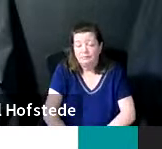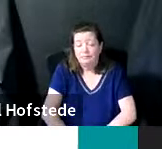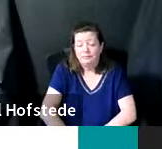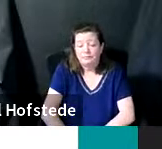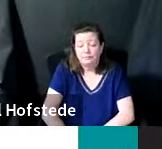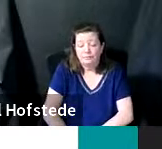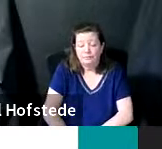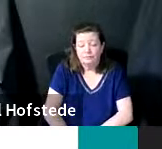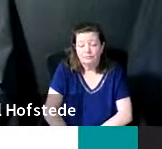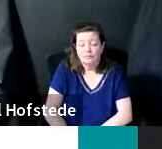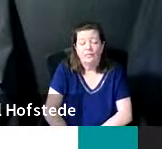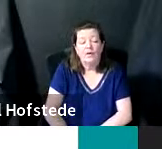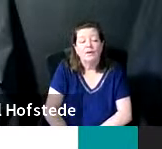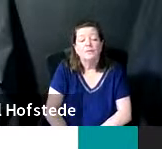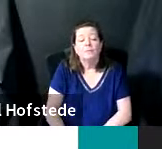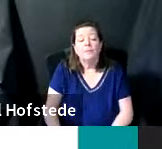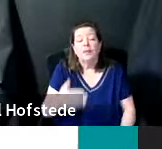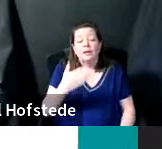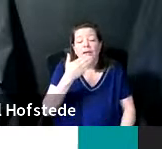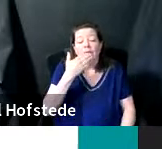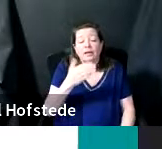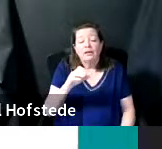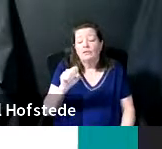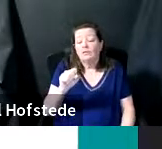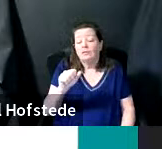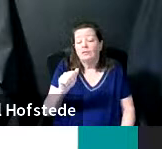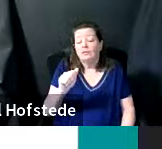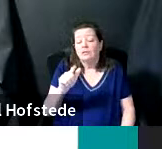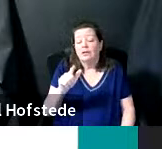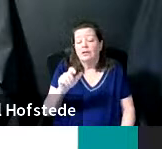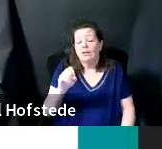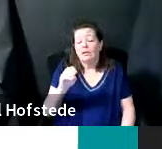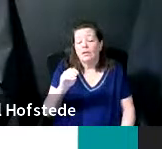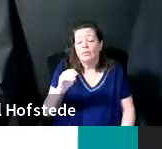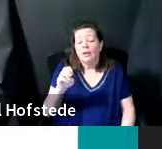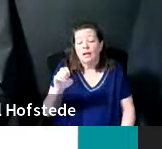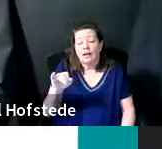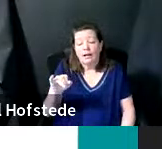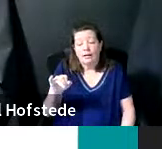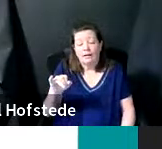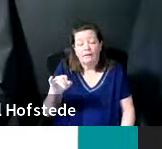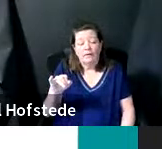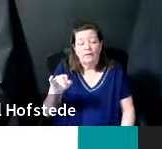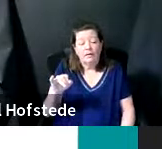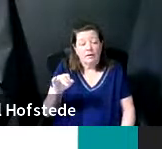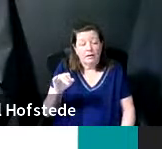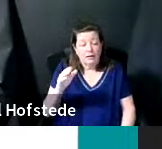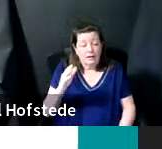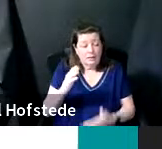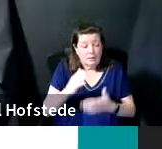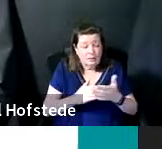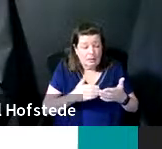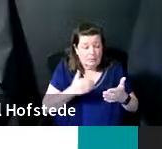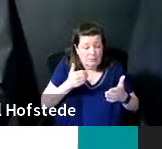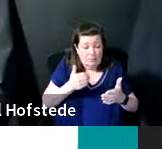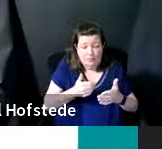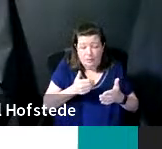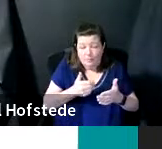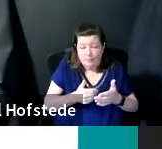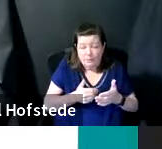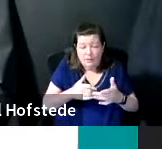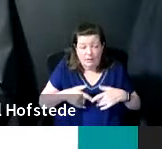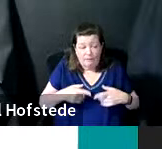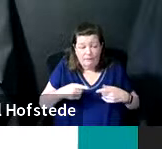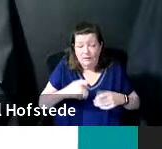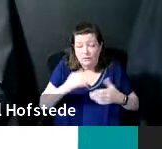Thank you, Salome. So some of the upcoming events we have scheduled, we've listed out here,